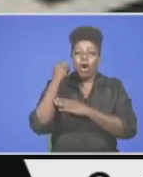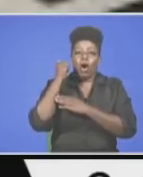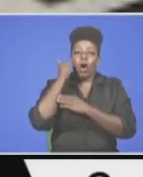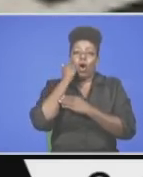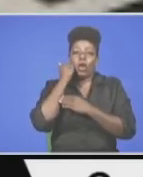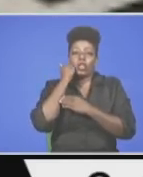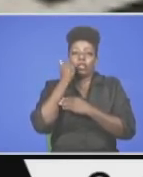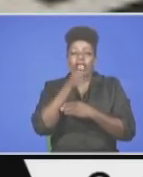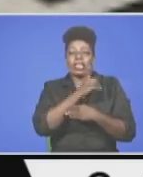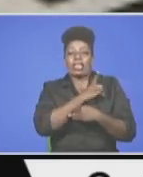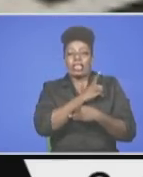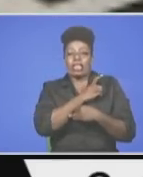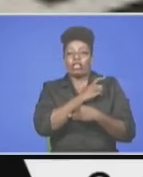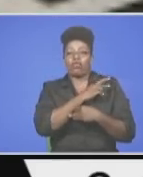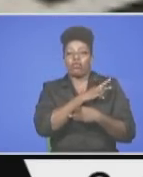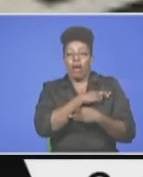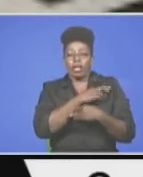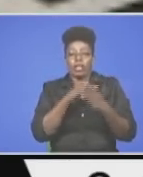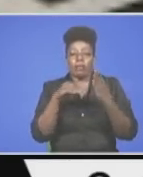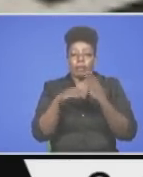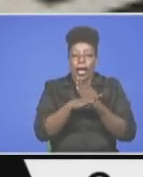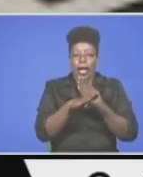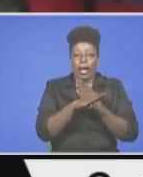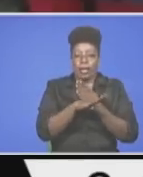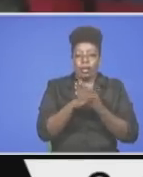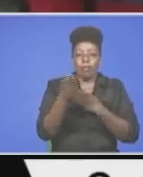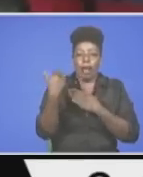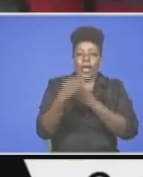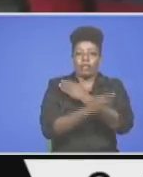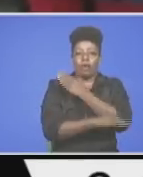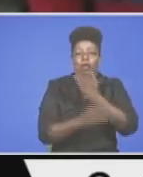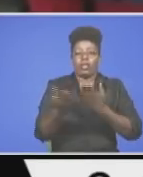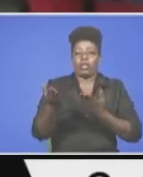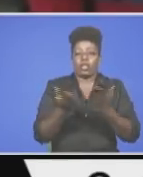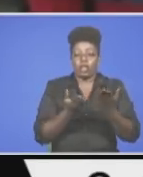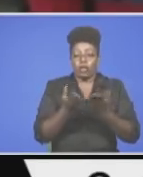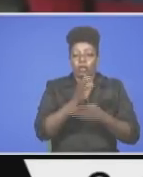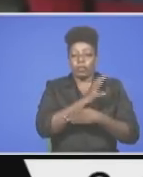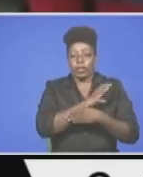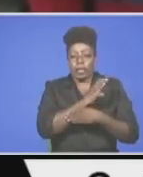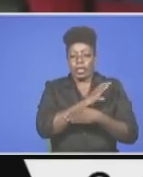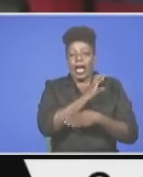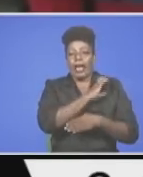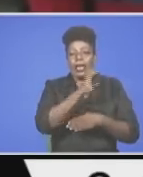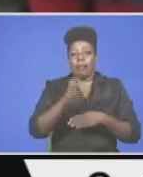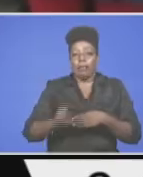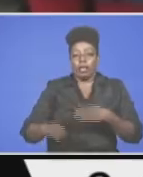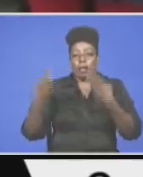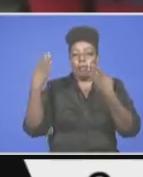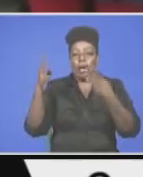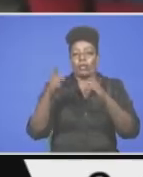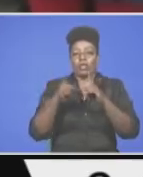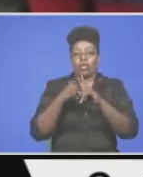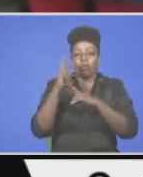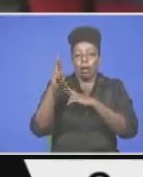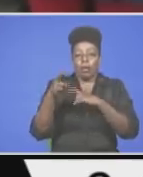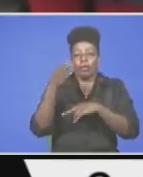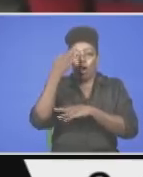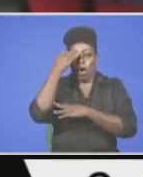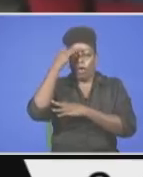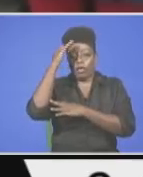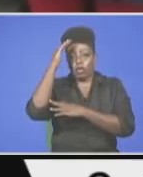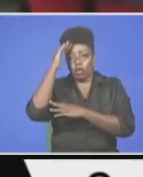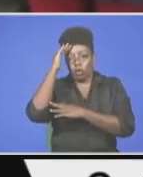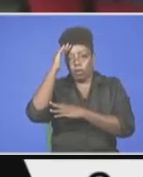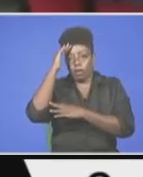following a long illness. Mrs. Wright was the spouse of former Foreign Service officer and ambassador of the Bahamas to the Republic of Cuba,